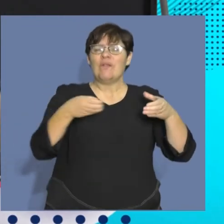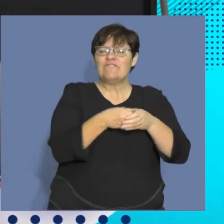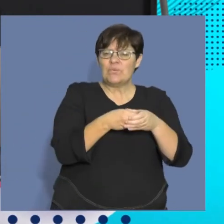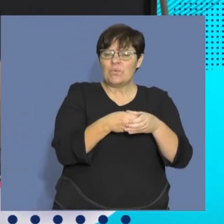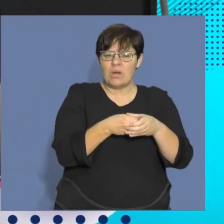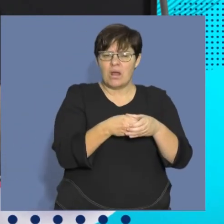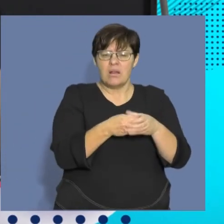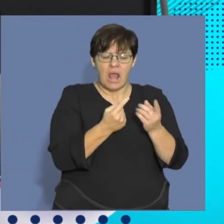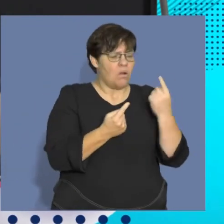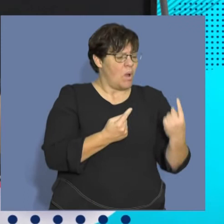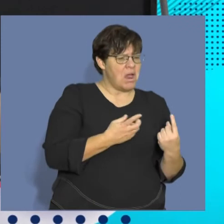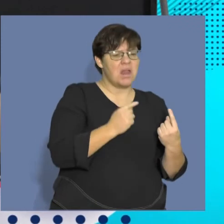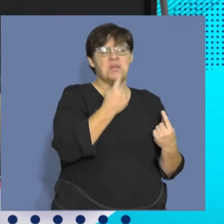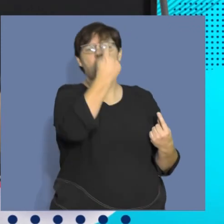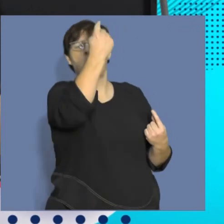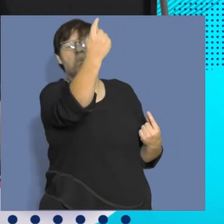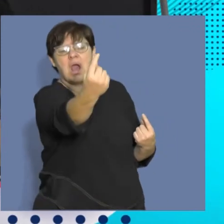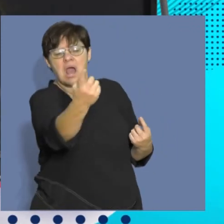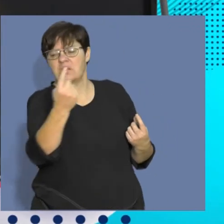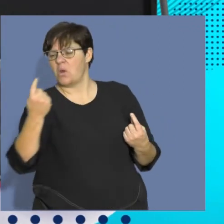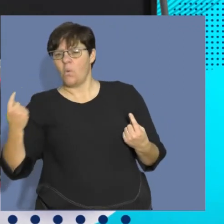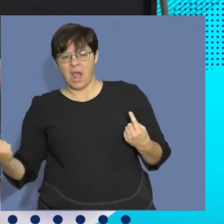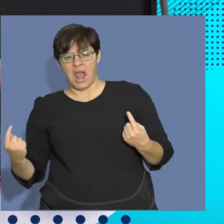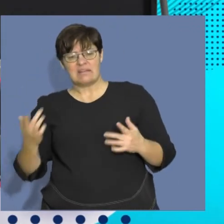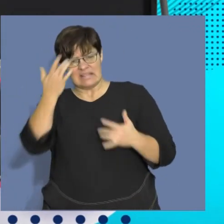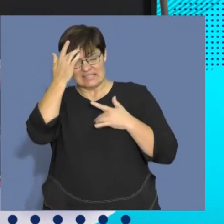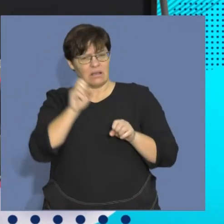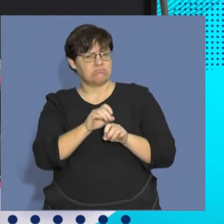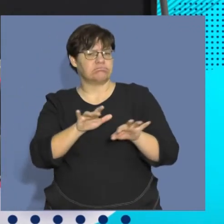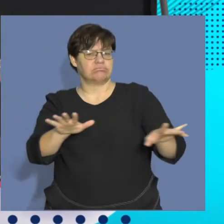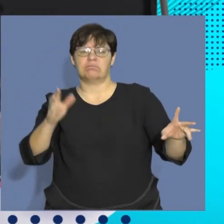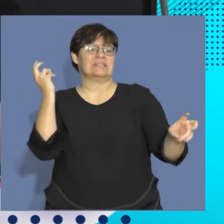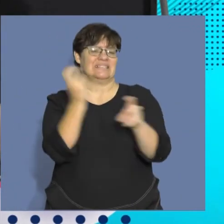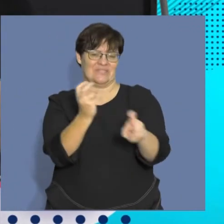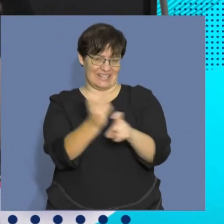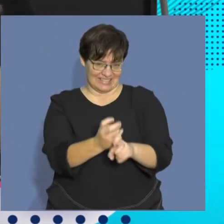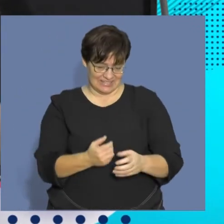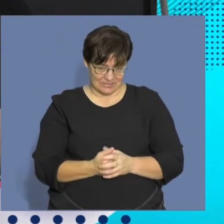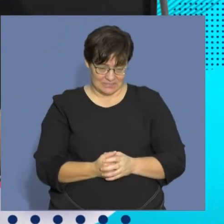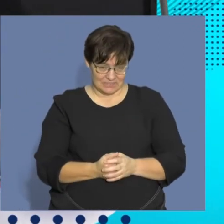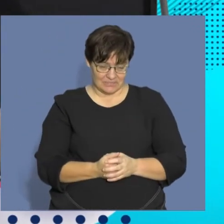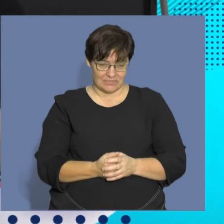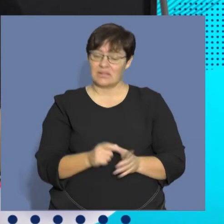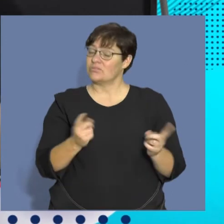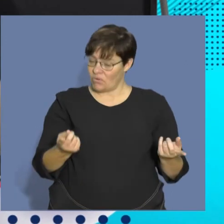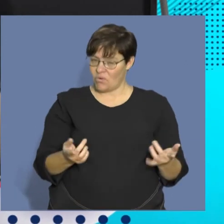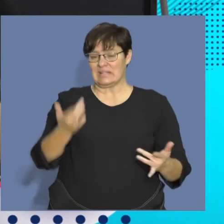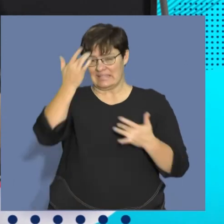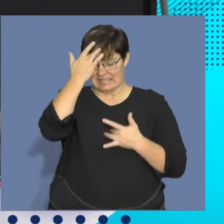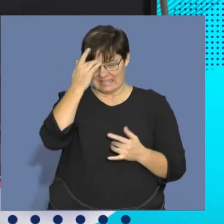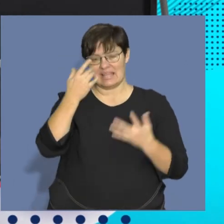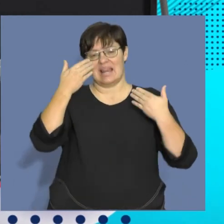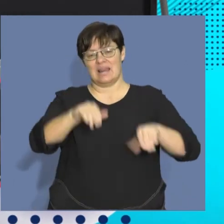transmit far easier. So another density-dependent limiting factor